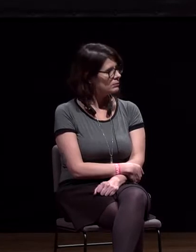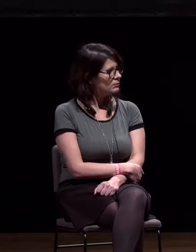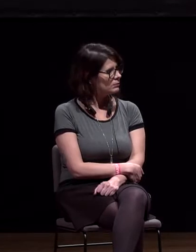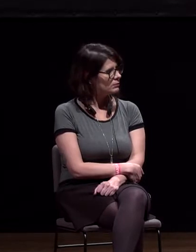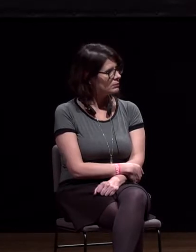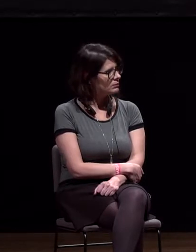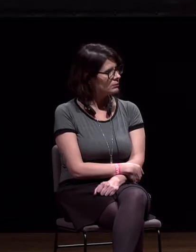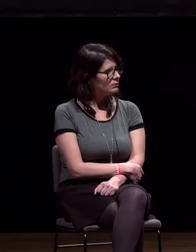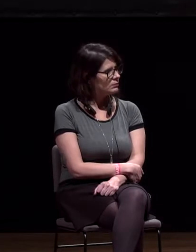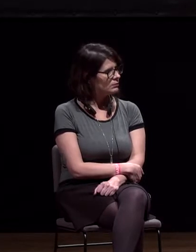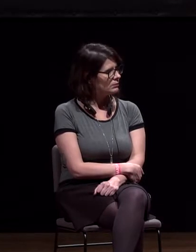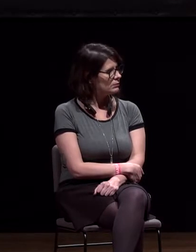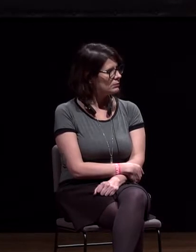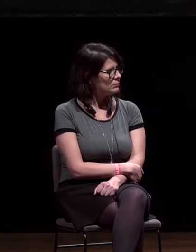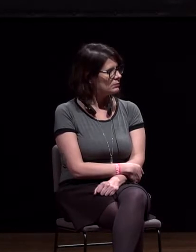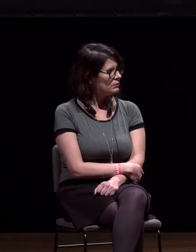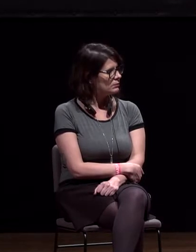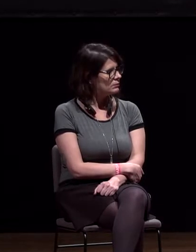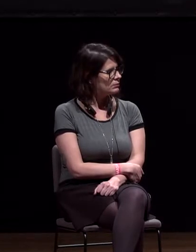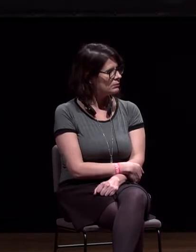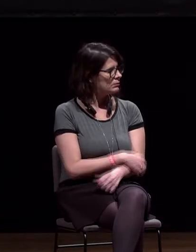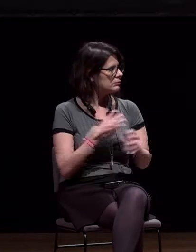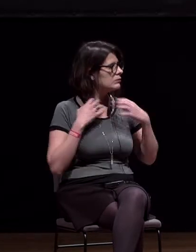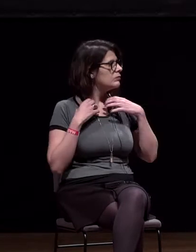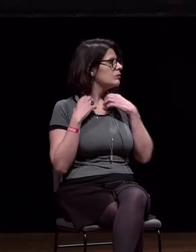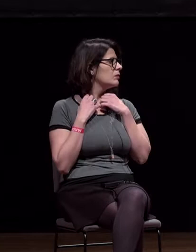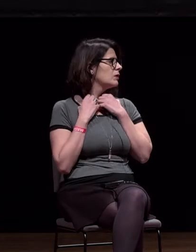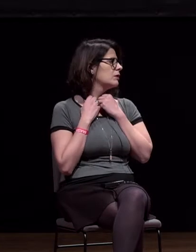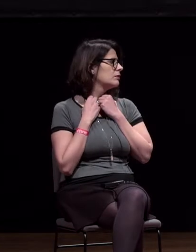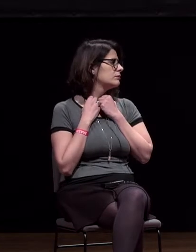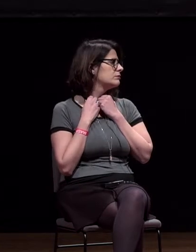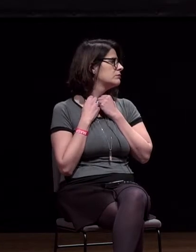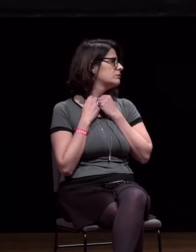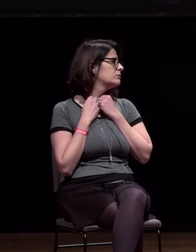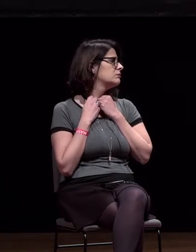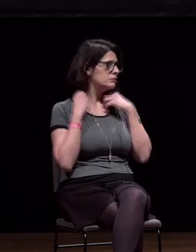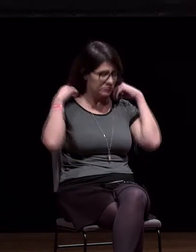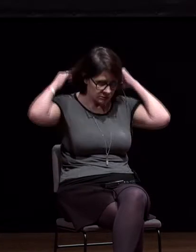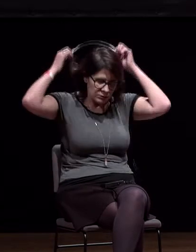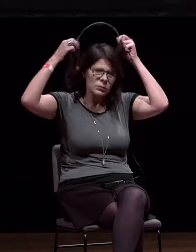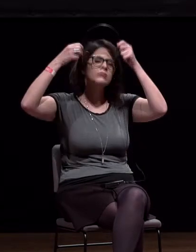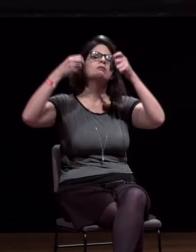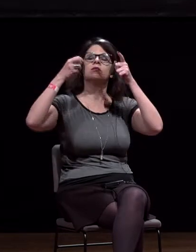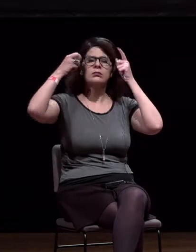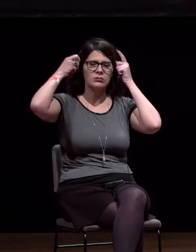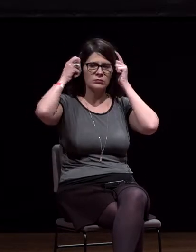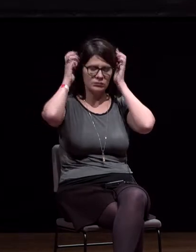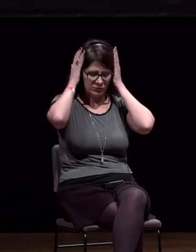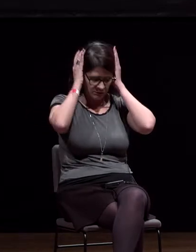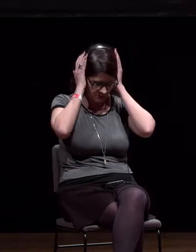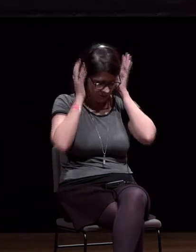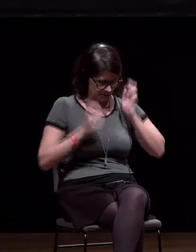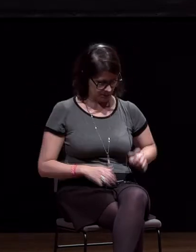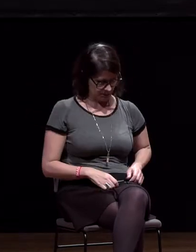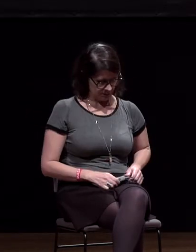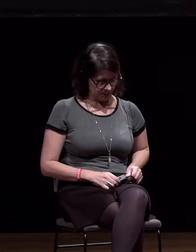se planteaba ya. Sí. Shall I say it super quickly in English? Or Yes, yeah? yeah. Okay. Anyway, what I was just saying